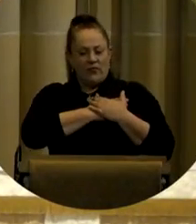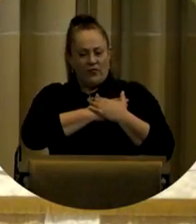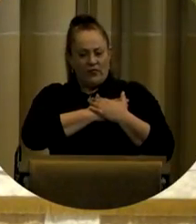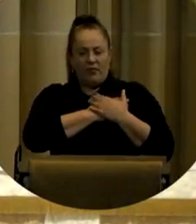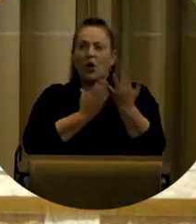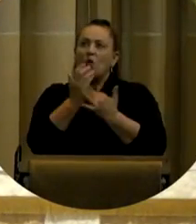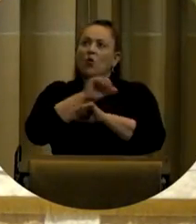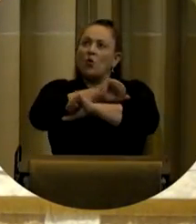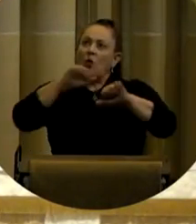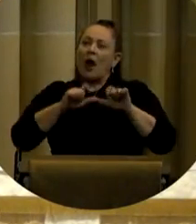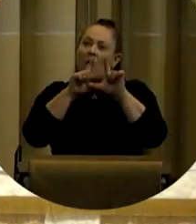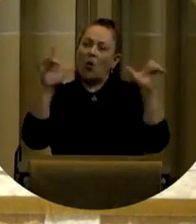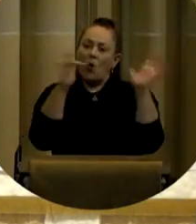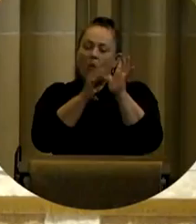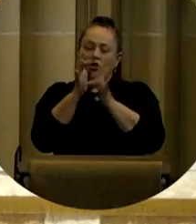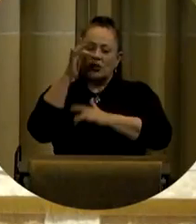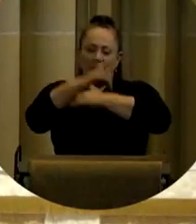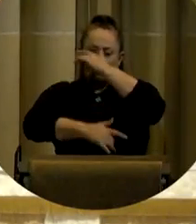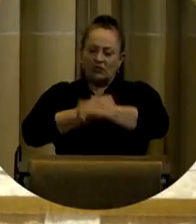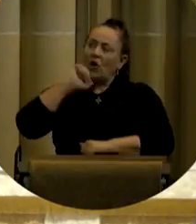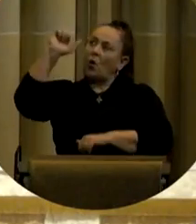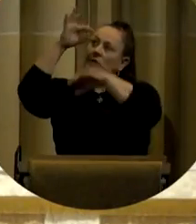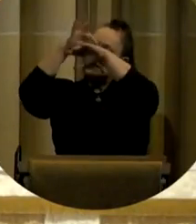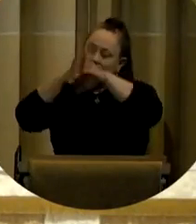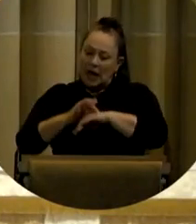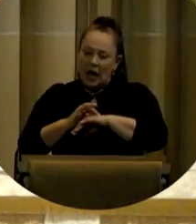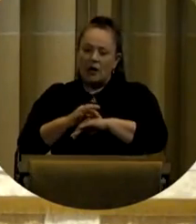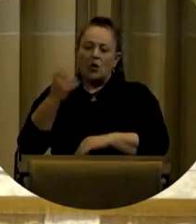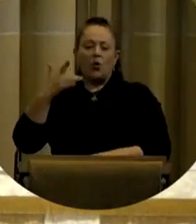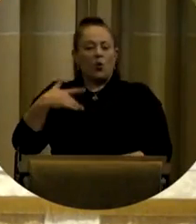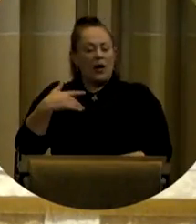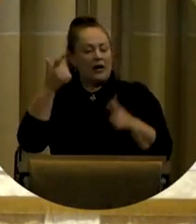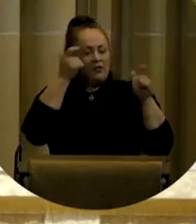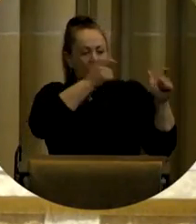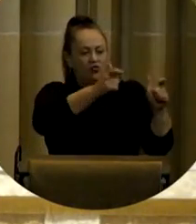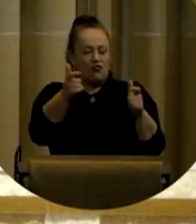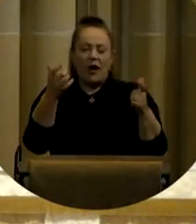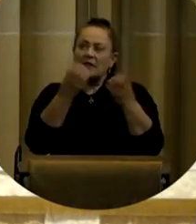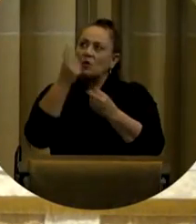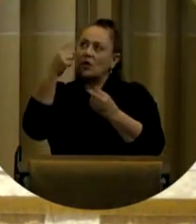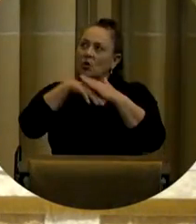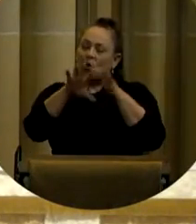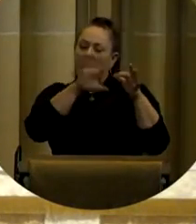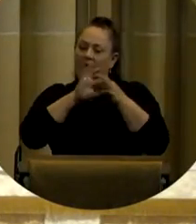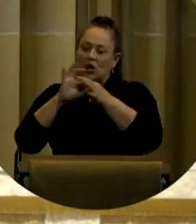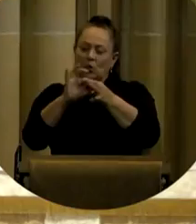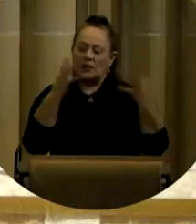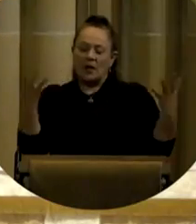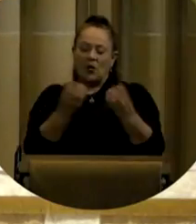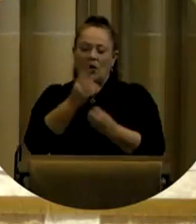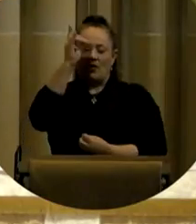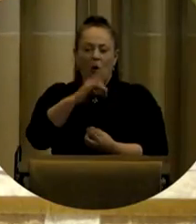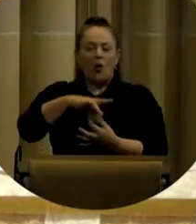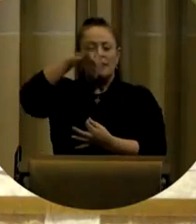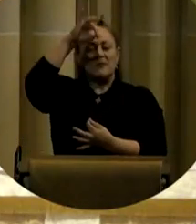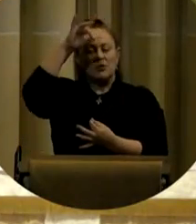Through our Lord Jesus Christ, your Son, who lives and reigns with you in the unity of the Holy